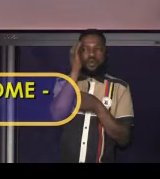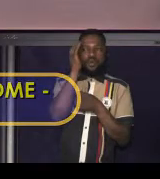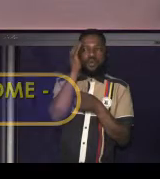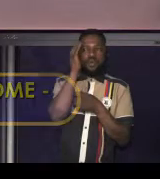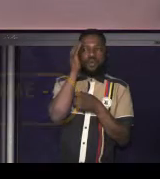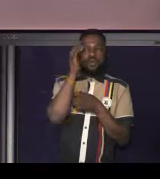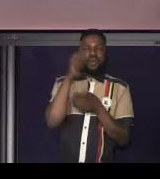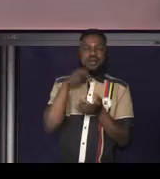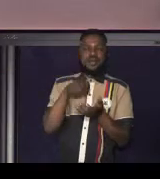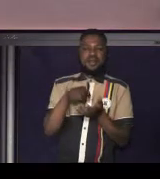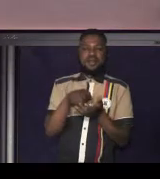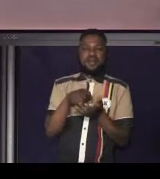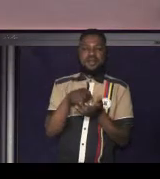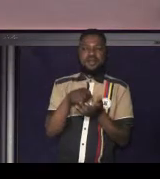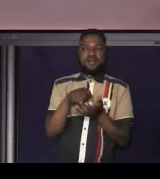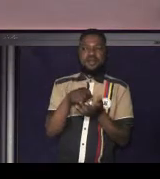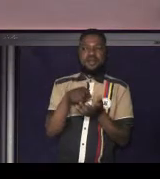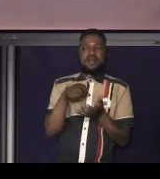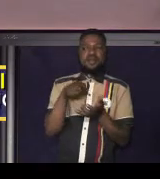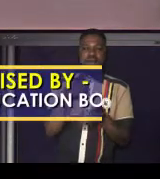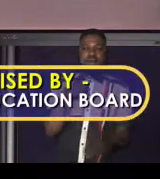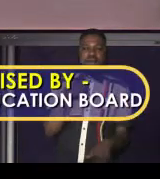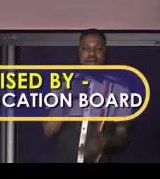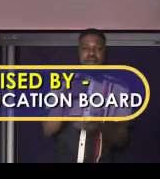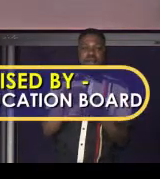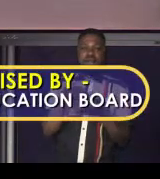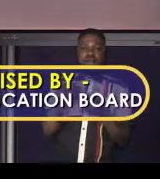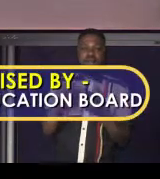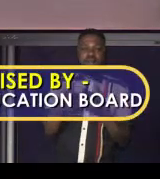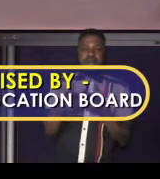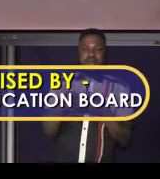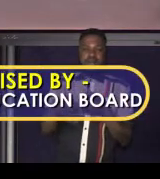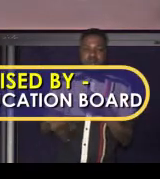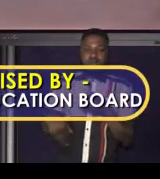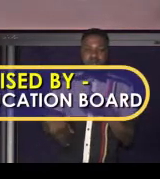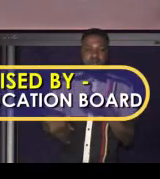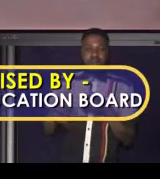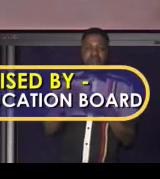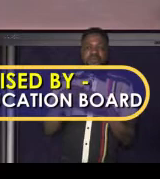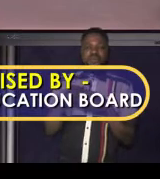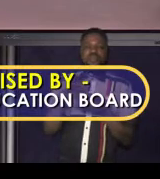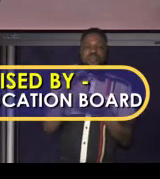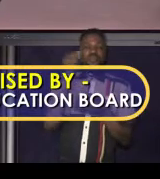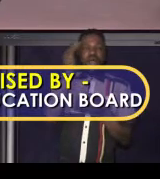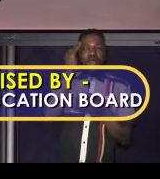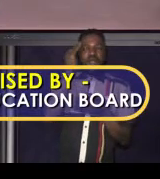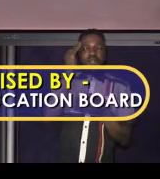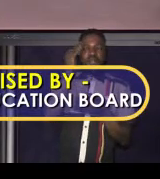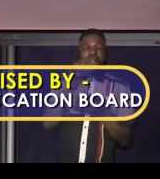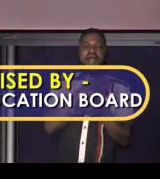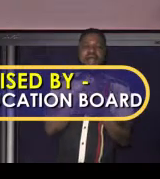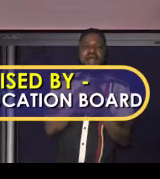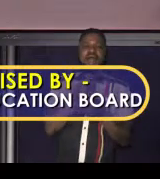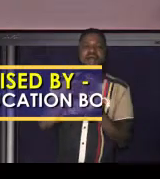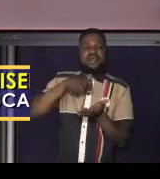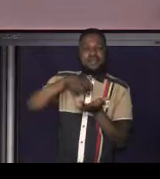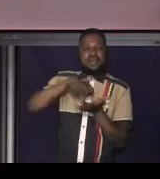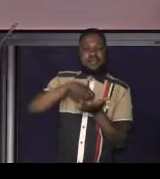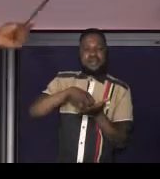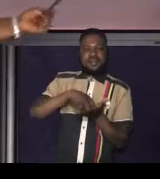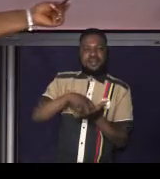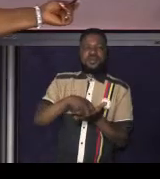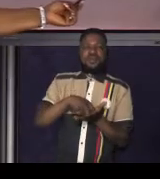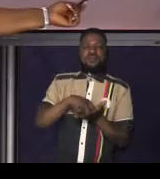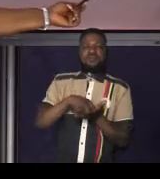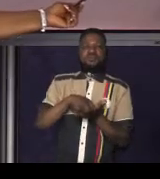no, knee, this part of your body, knee, knowledge, and the act of